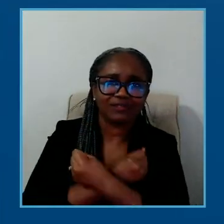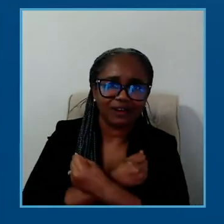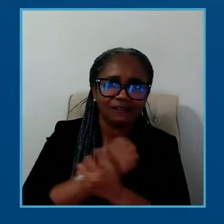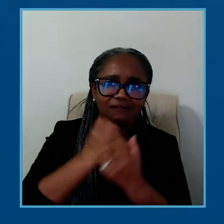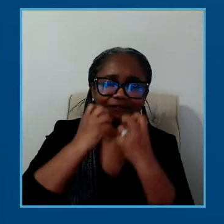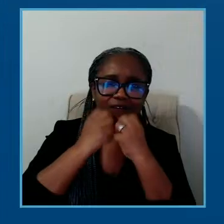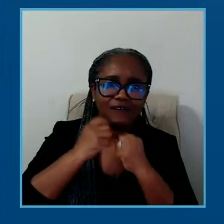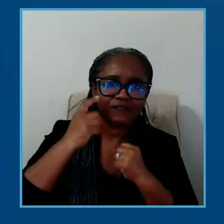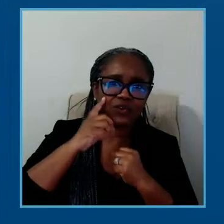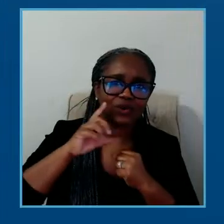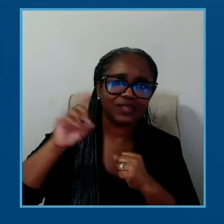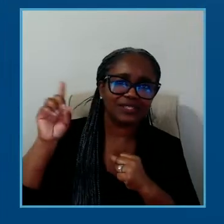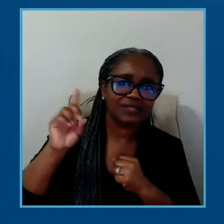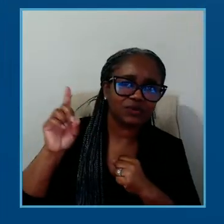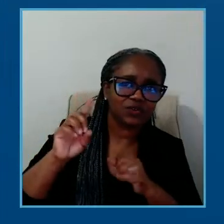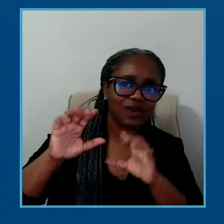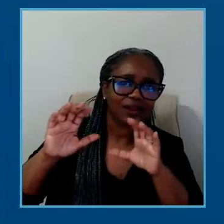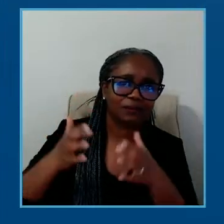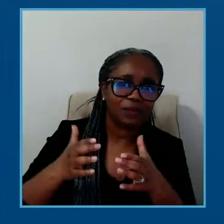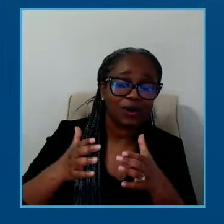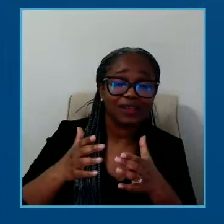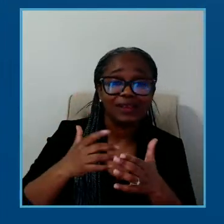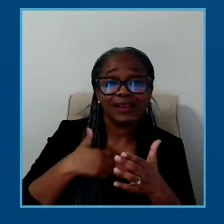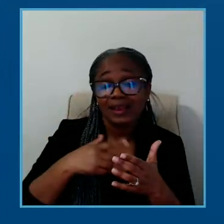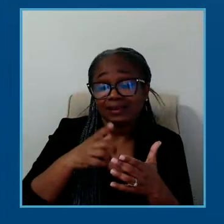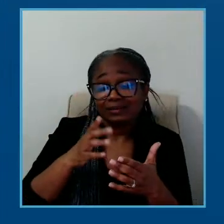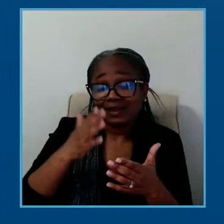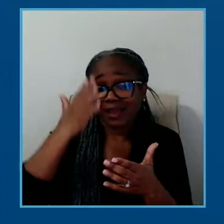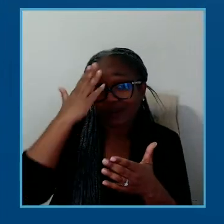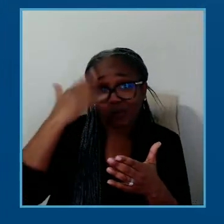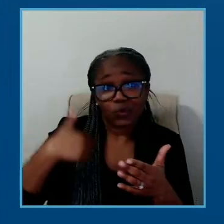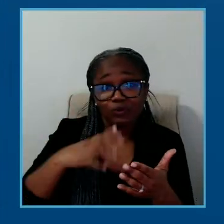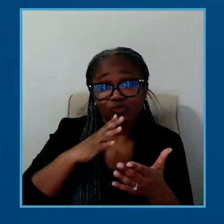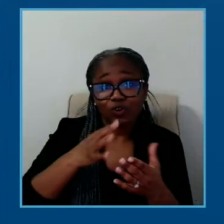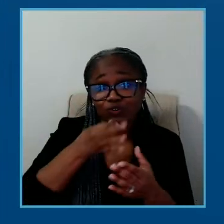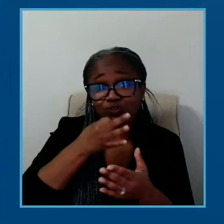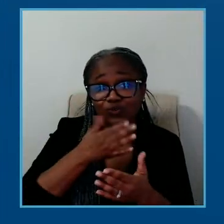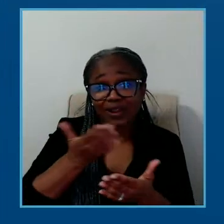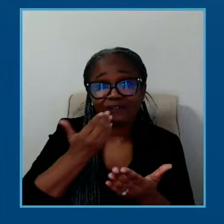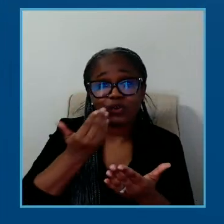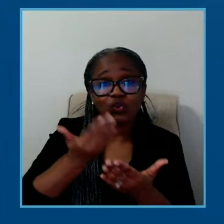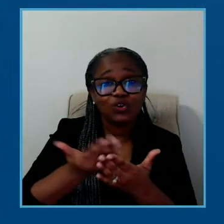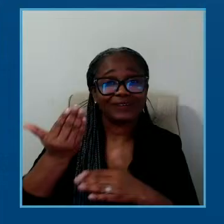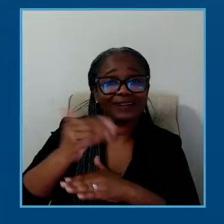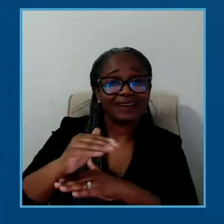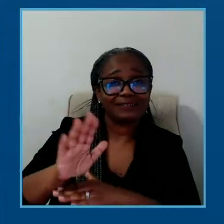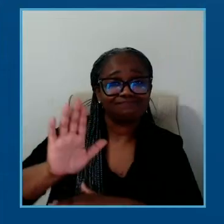I'm sure we'll talk again soon. So have a good evening. Thank you all. Goodbye. Thank you.